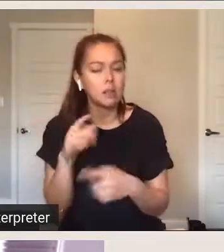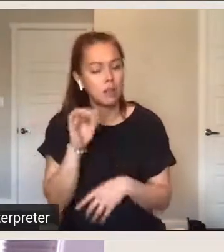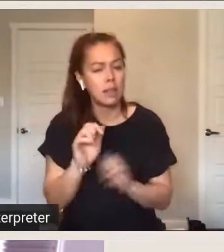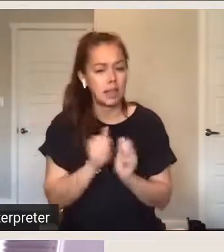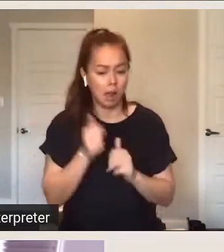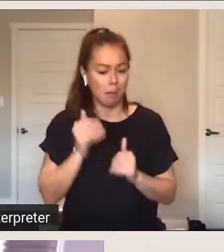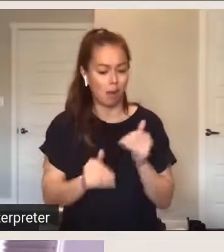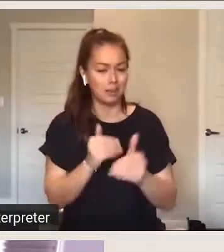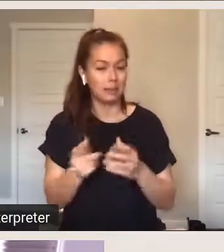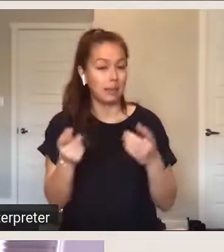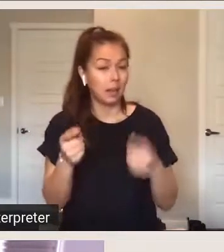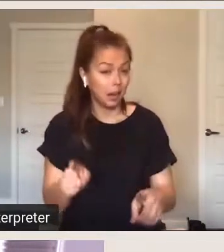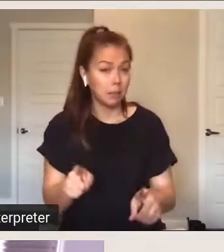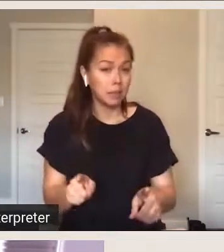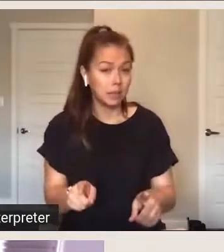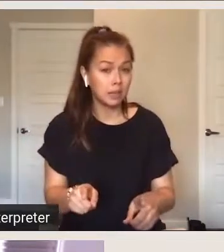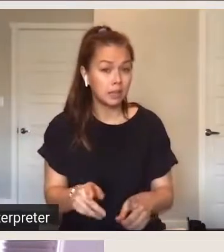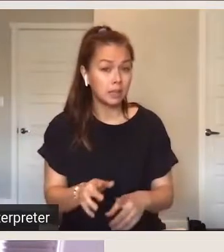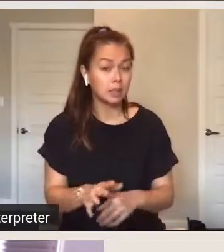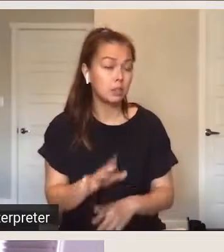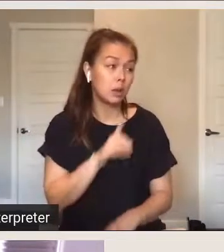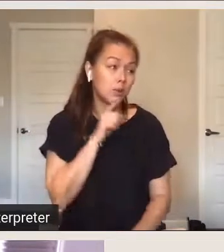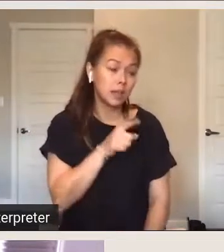so if you ask